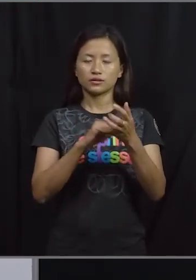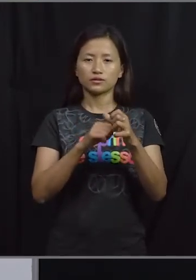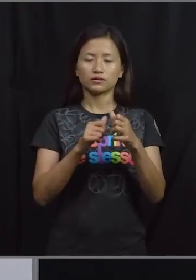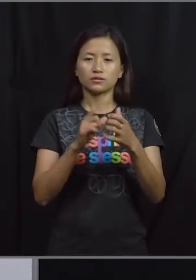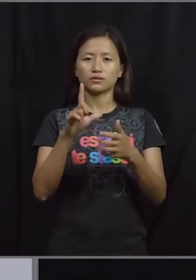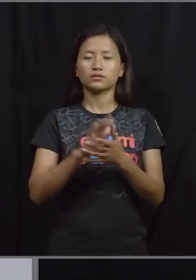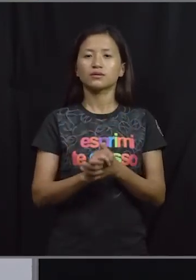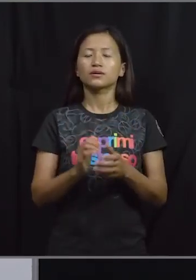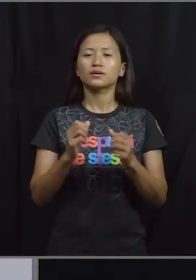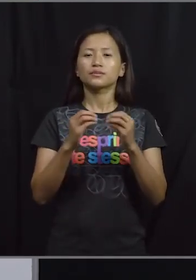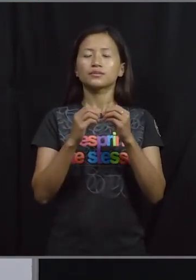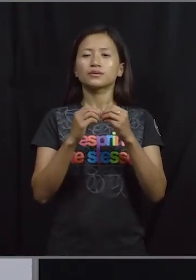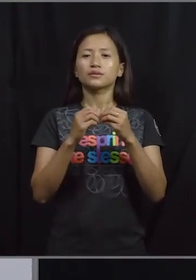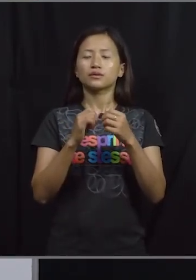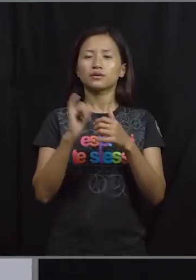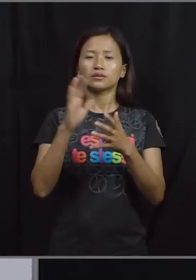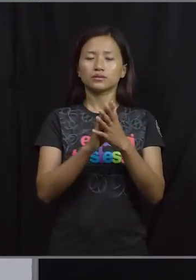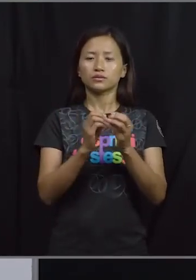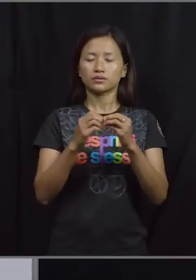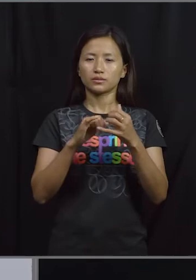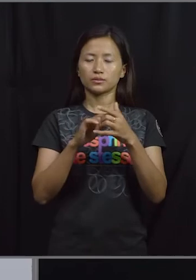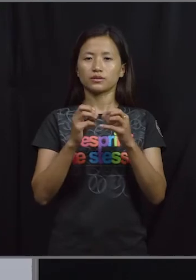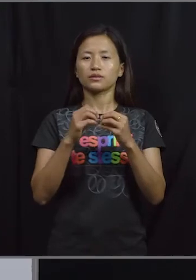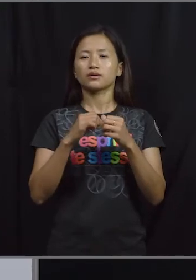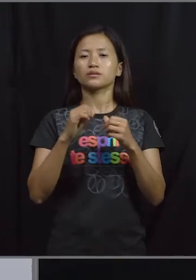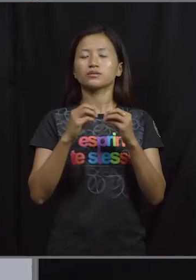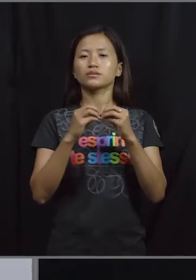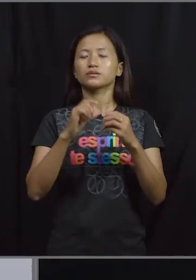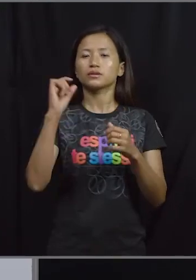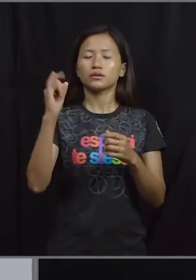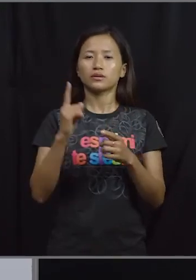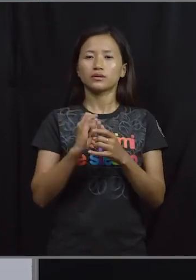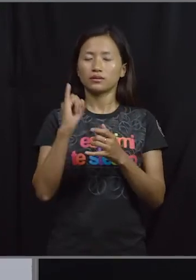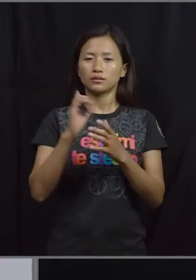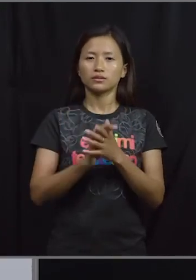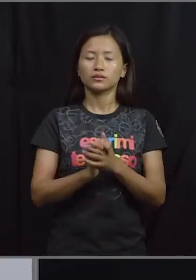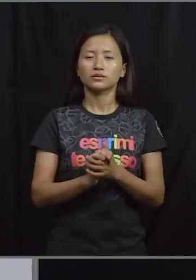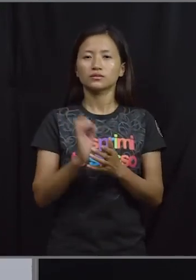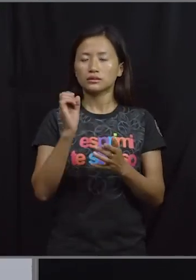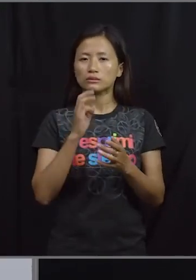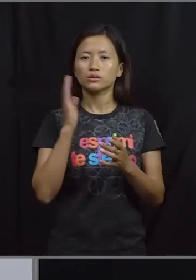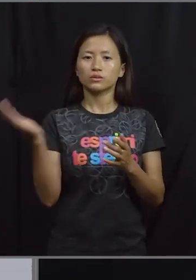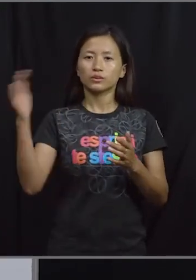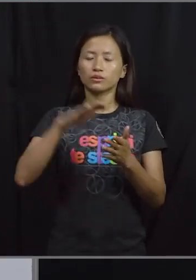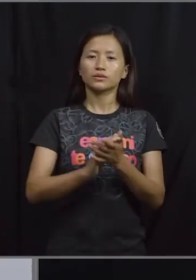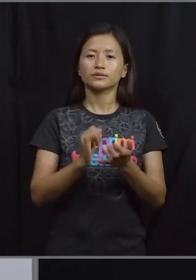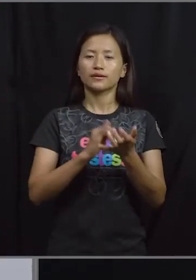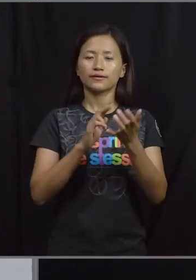to BA equal to I. Then only we call this A is invertible.